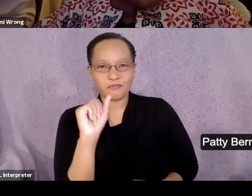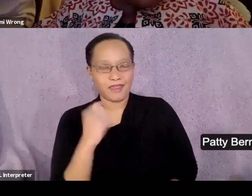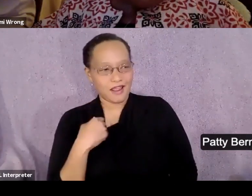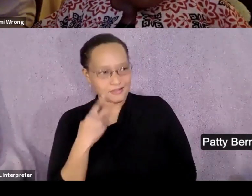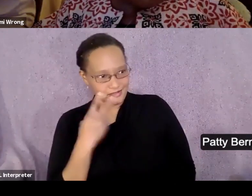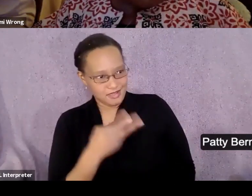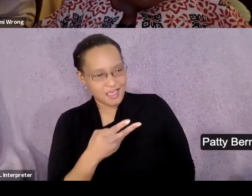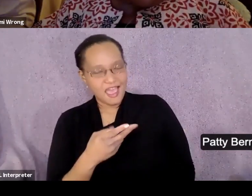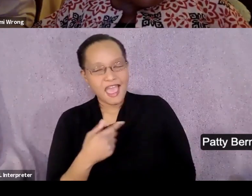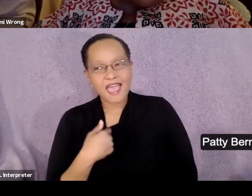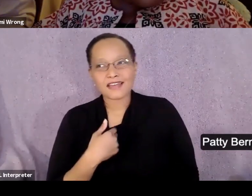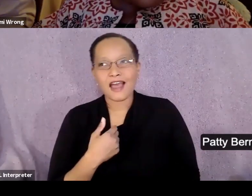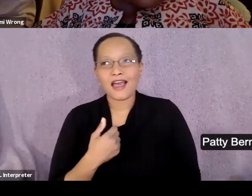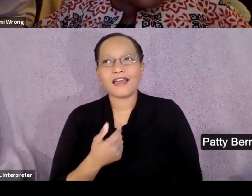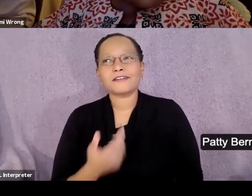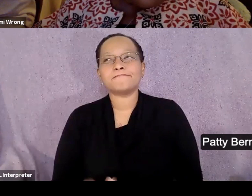had become